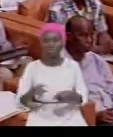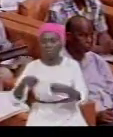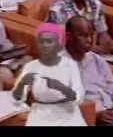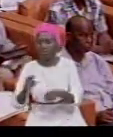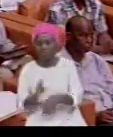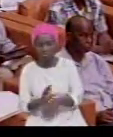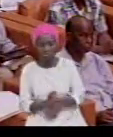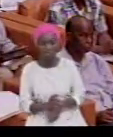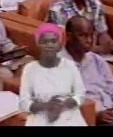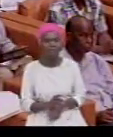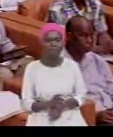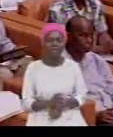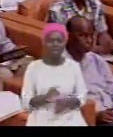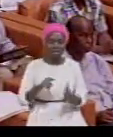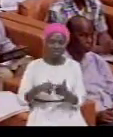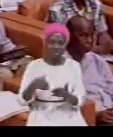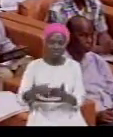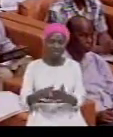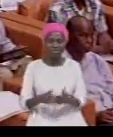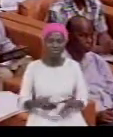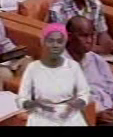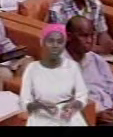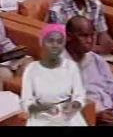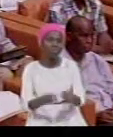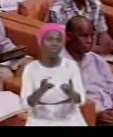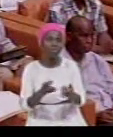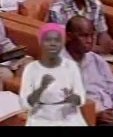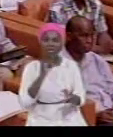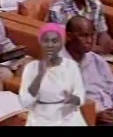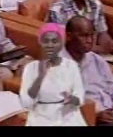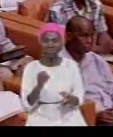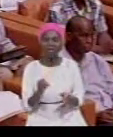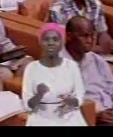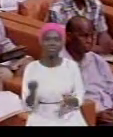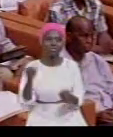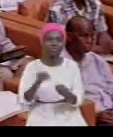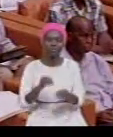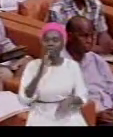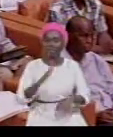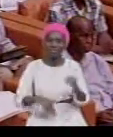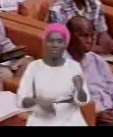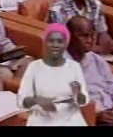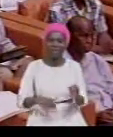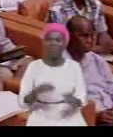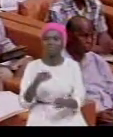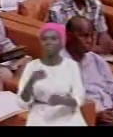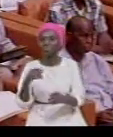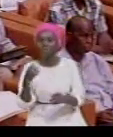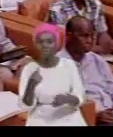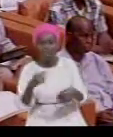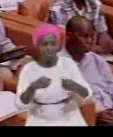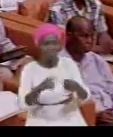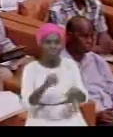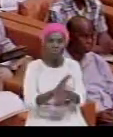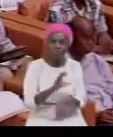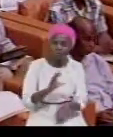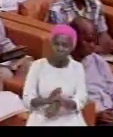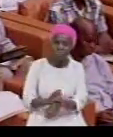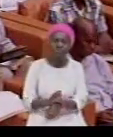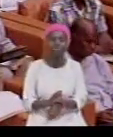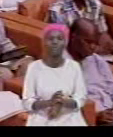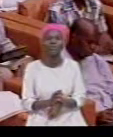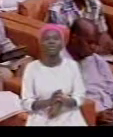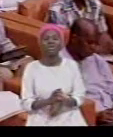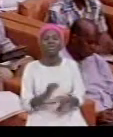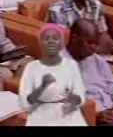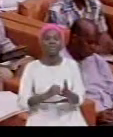going to church. This new way is beyond observing Easter and harvest and Christmas. This new way is